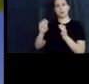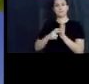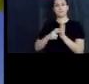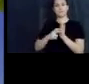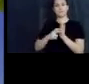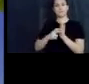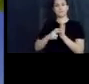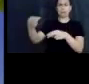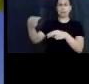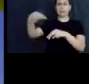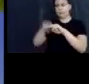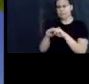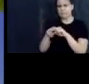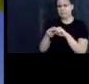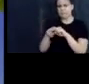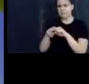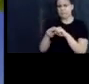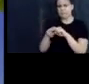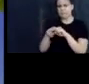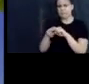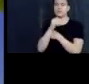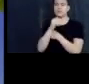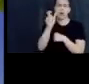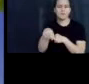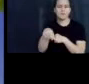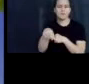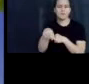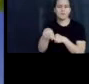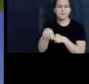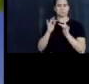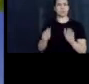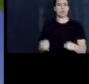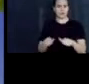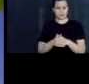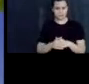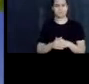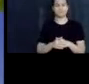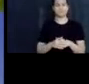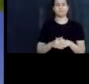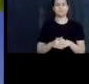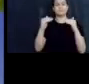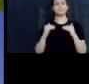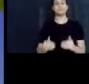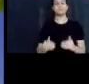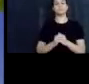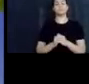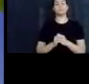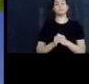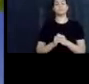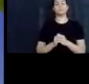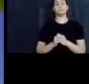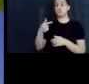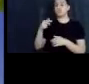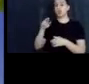those anywhere. For College of Engineering graduate level students, they're actually eligible for a GRE waiver, so reach